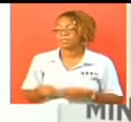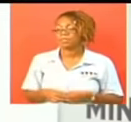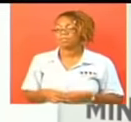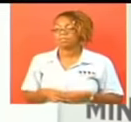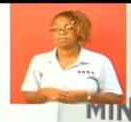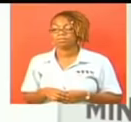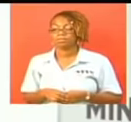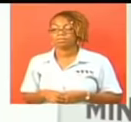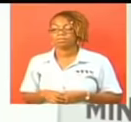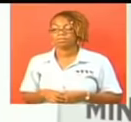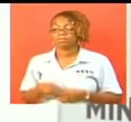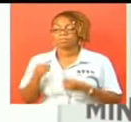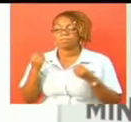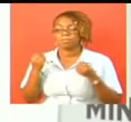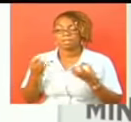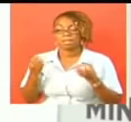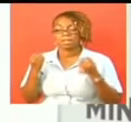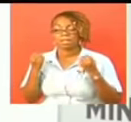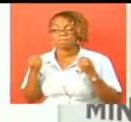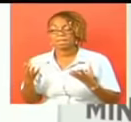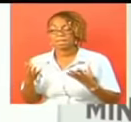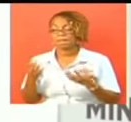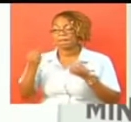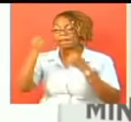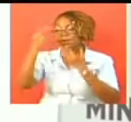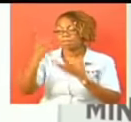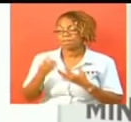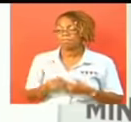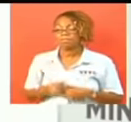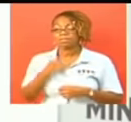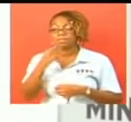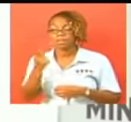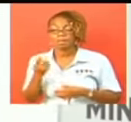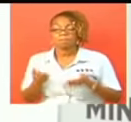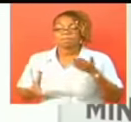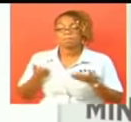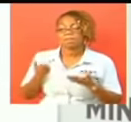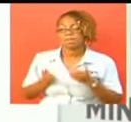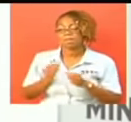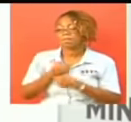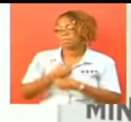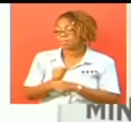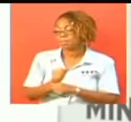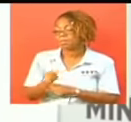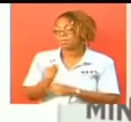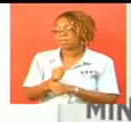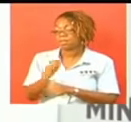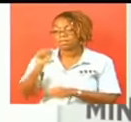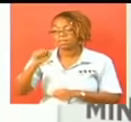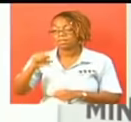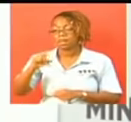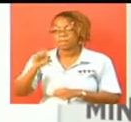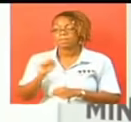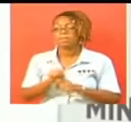sperm counts are actually reduced. So there is a chance that the COVID virus may affect the male's